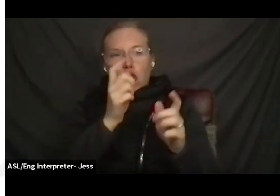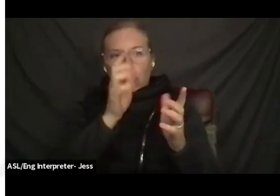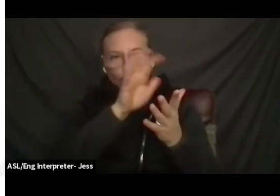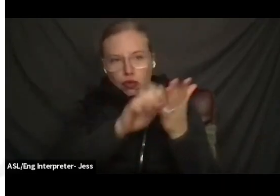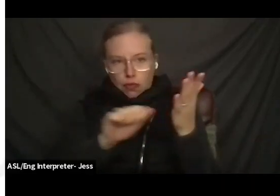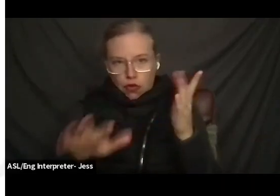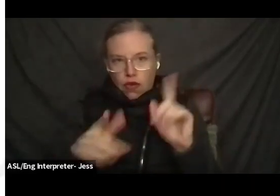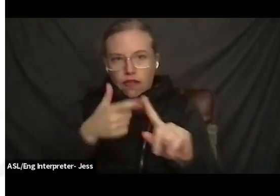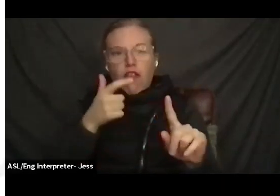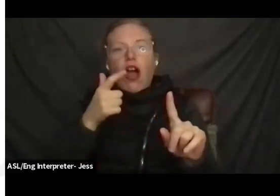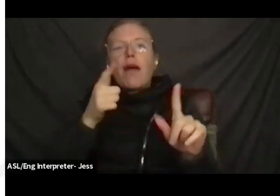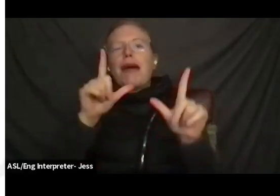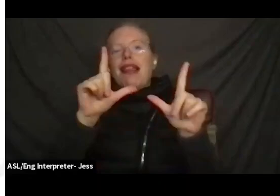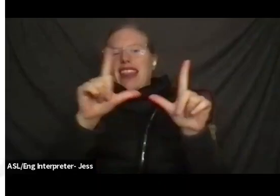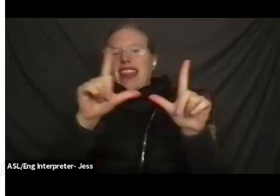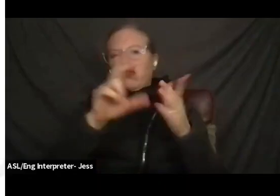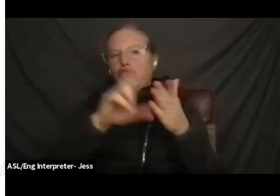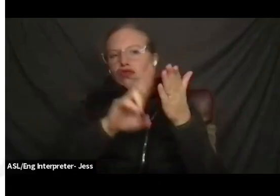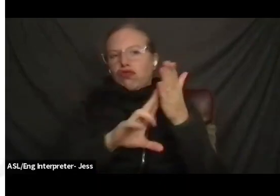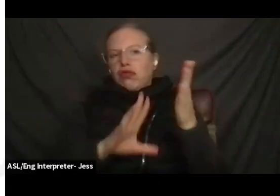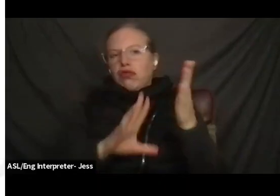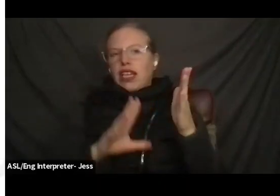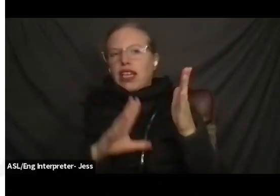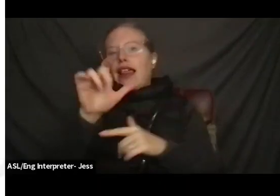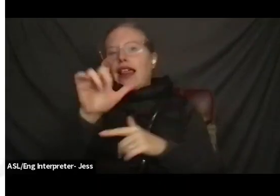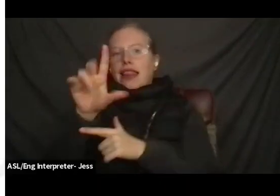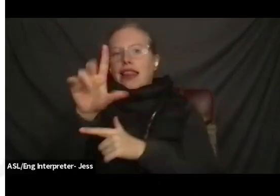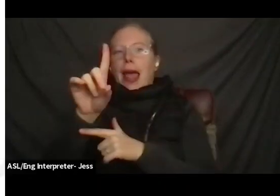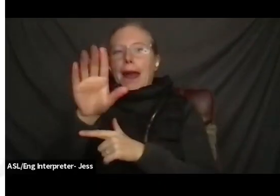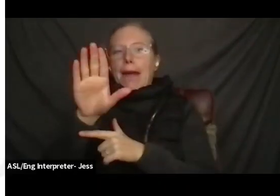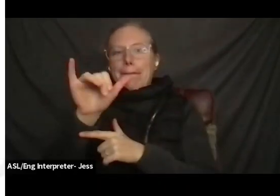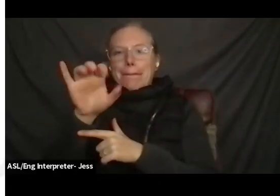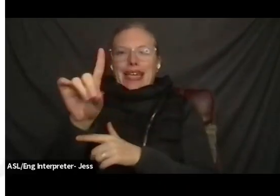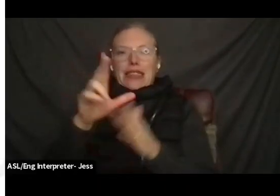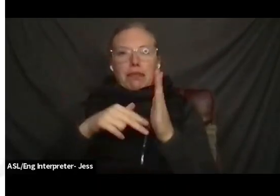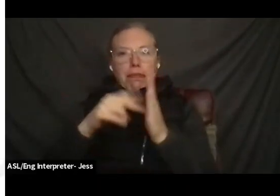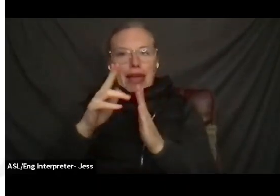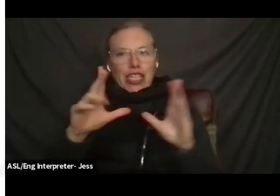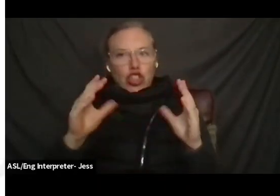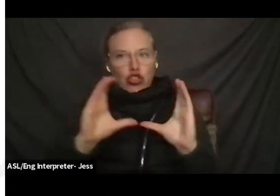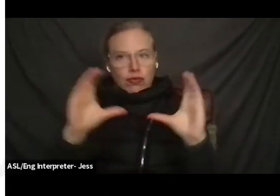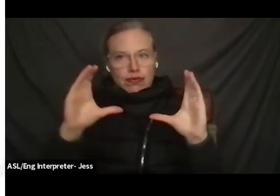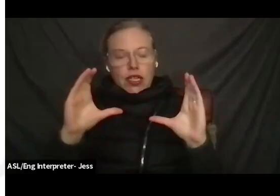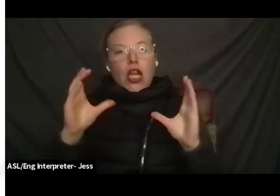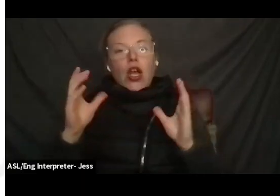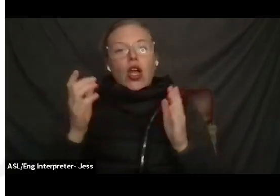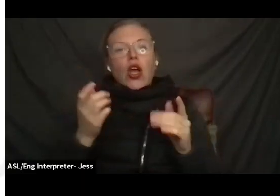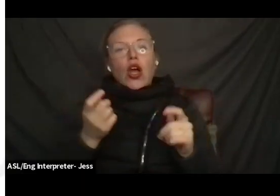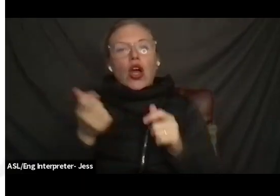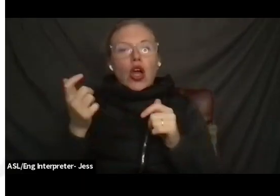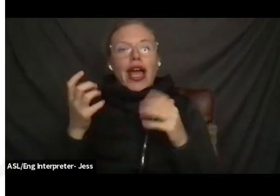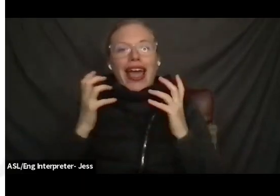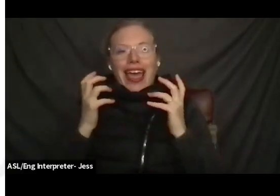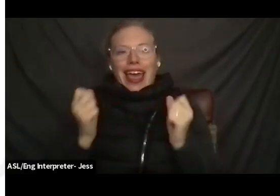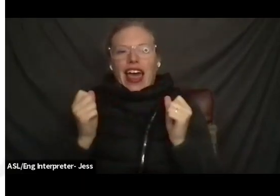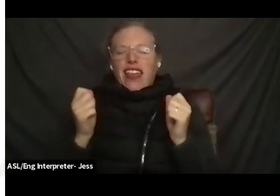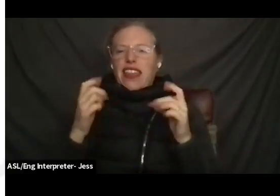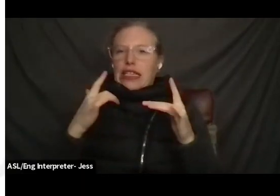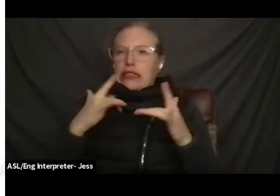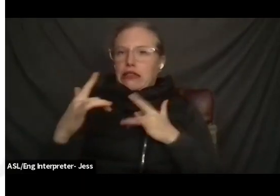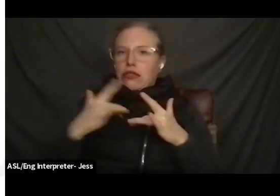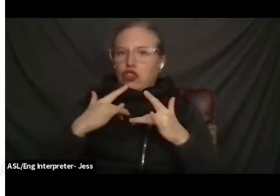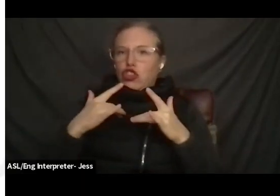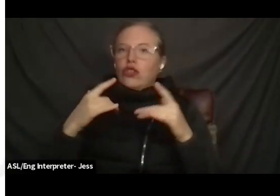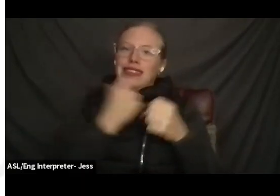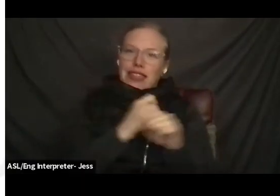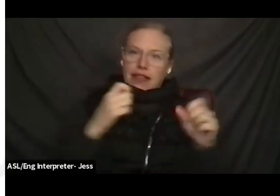from the home by a licensed contractor that's lead-based certified. We're going to remove health and safety issues from the home that need to